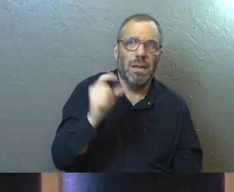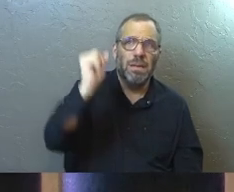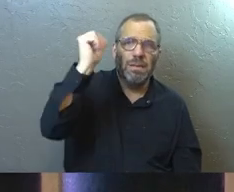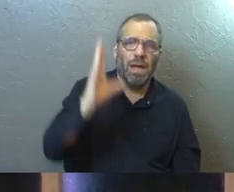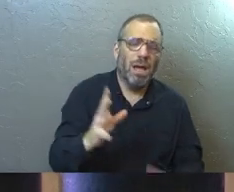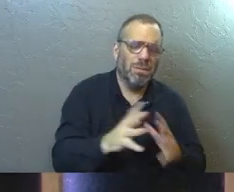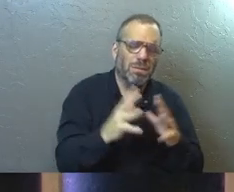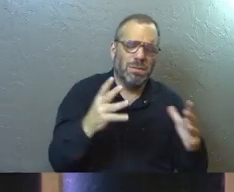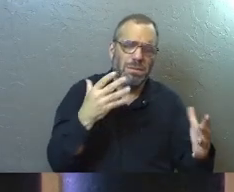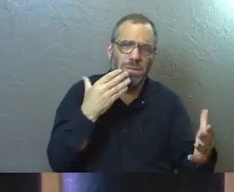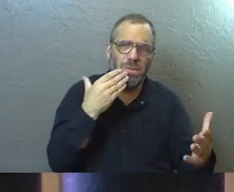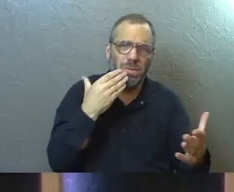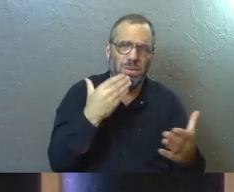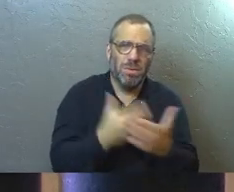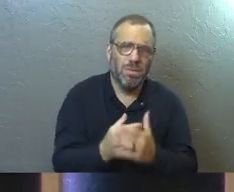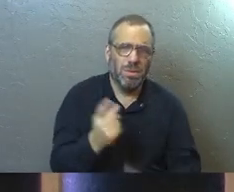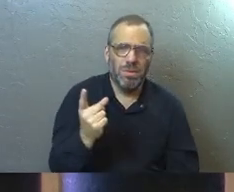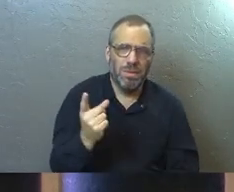God is so good.